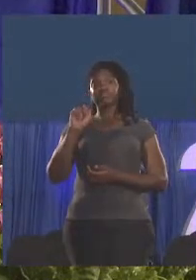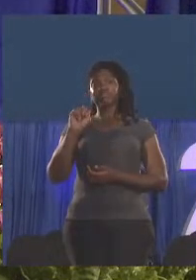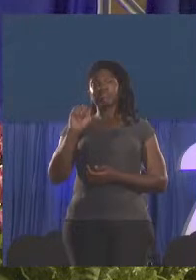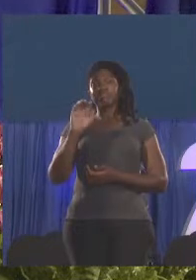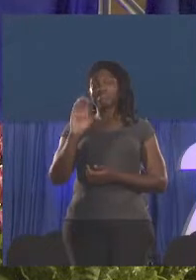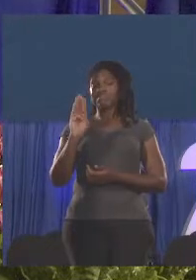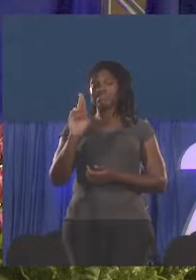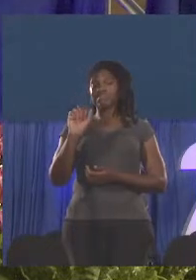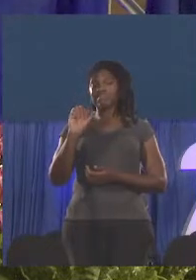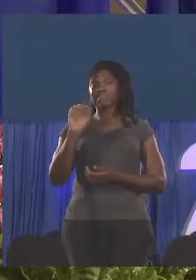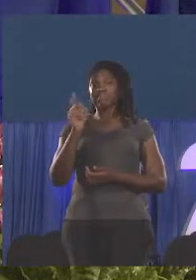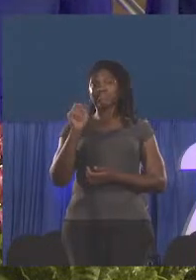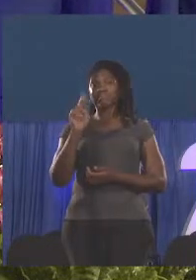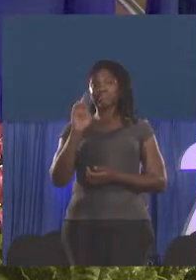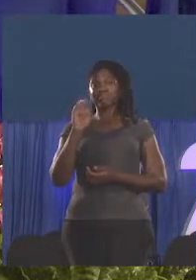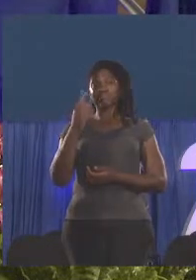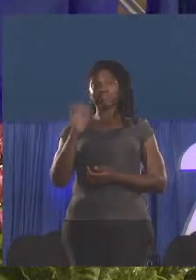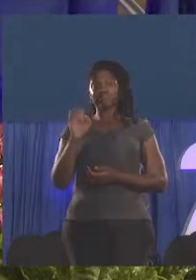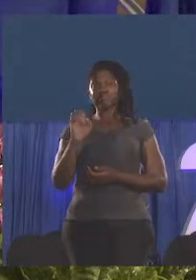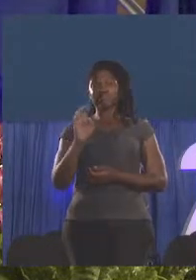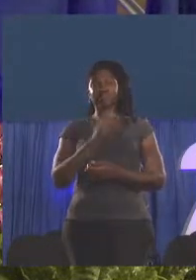Scholarship.